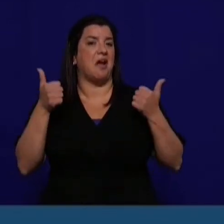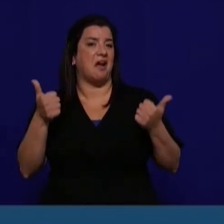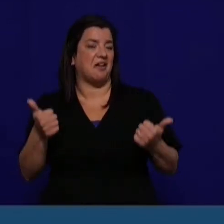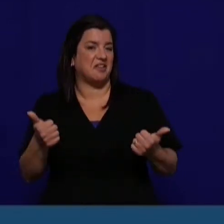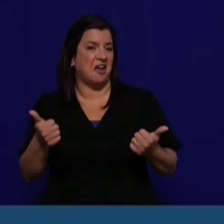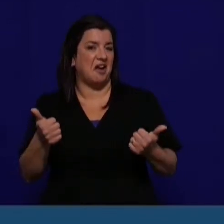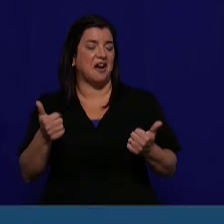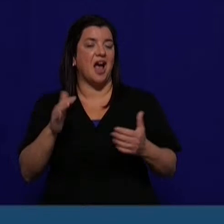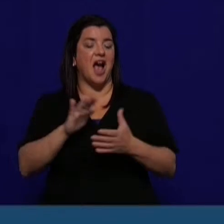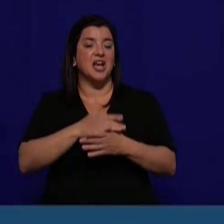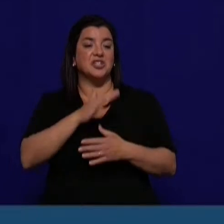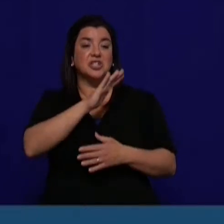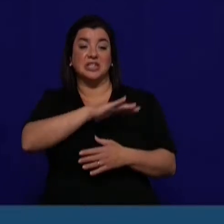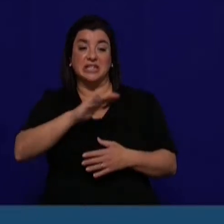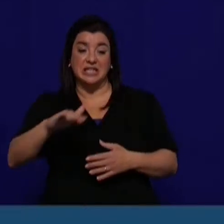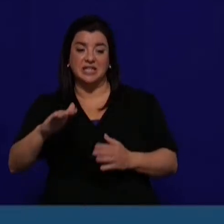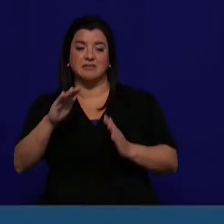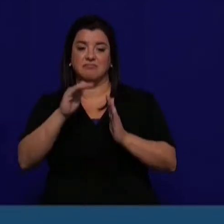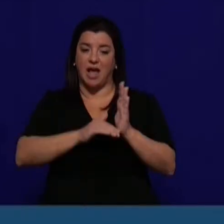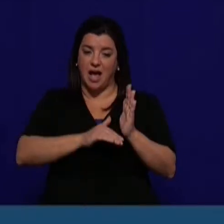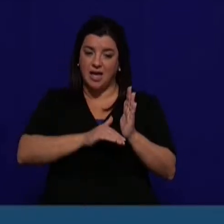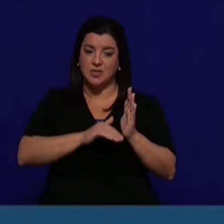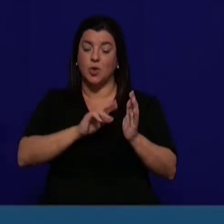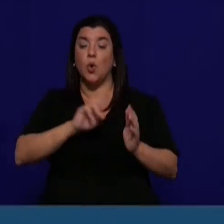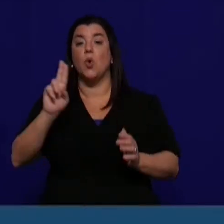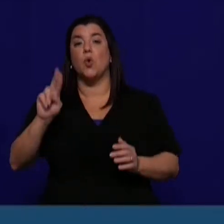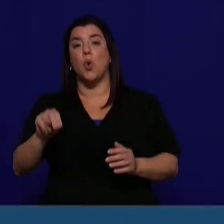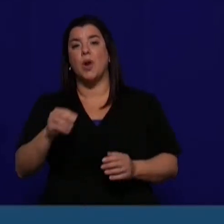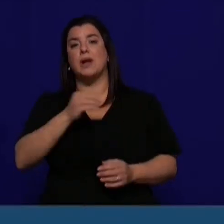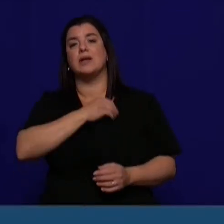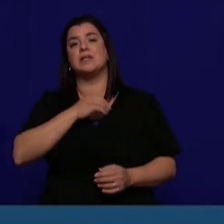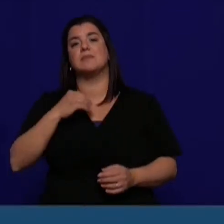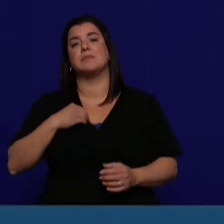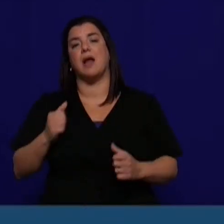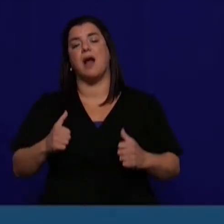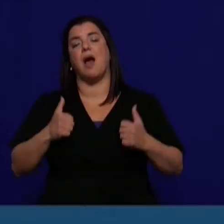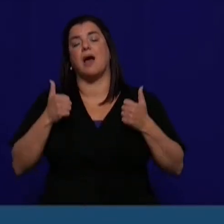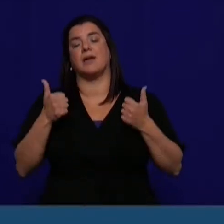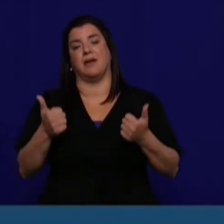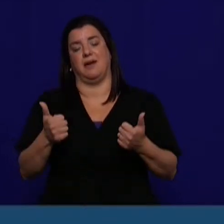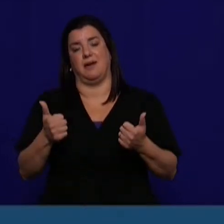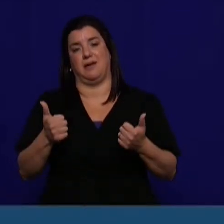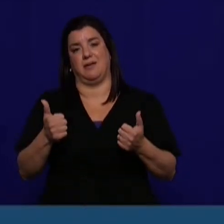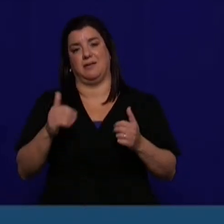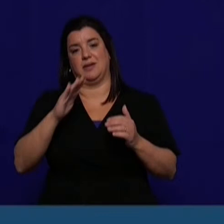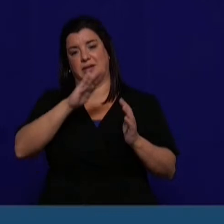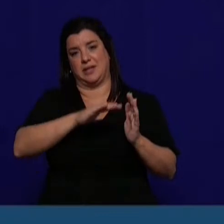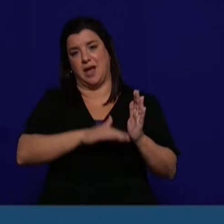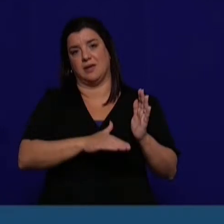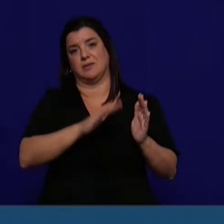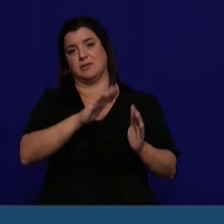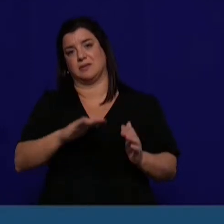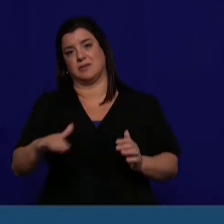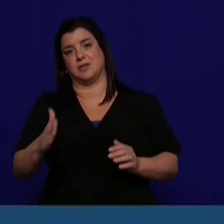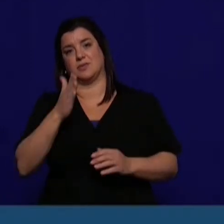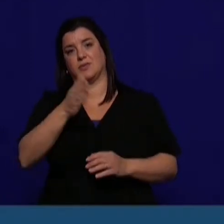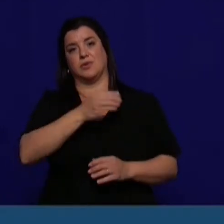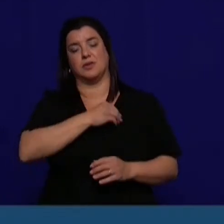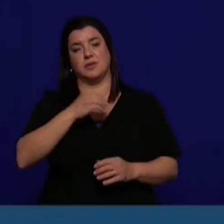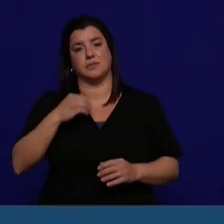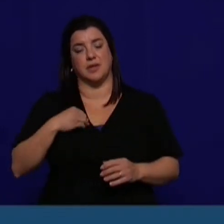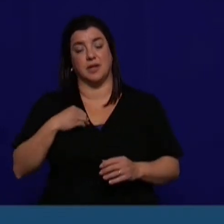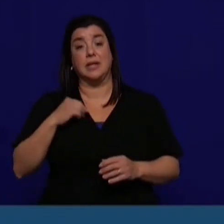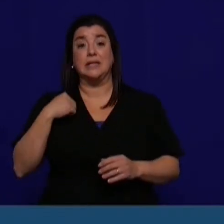qed ikollna imma anke fuq l-impatt li qed ikollna fuq l-isptarijiet tagħna. Tant li bħalma għedna aħna ħankomplu wkoll niftħu